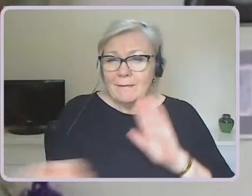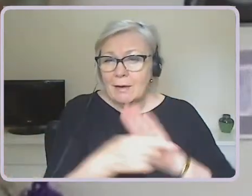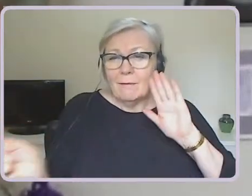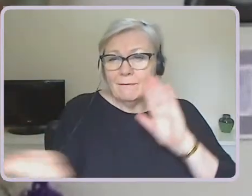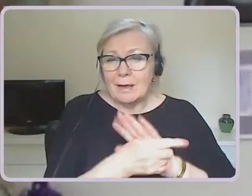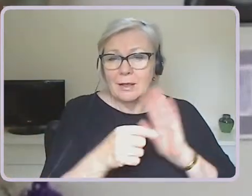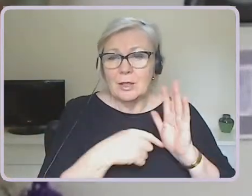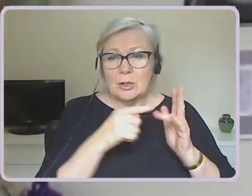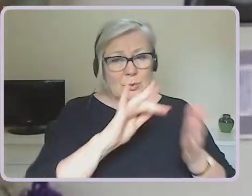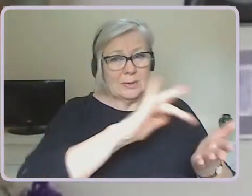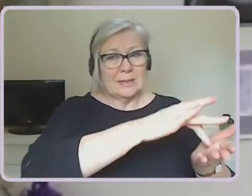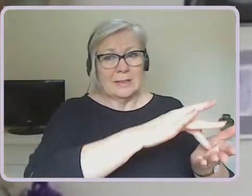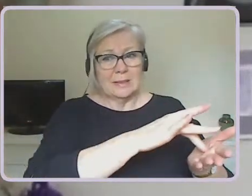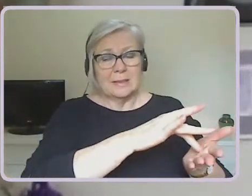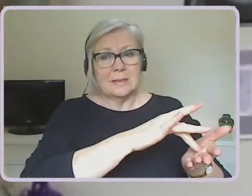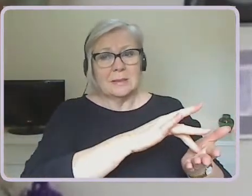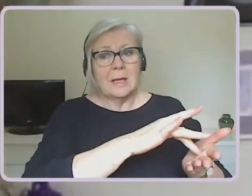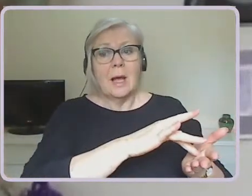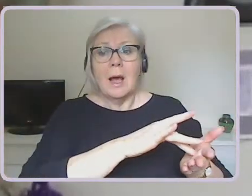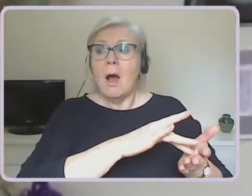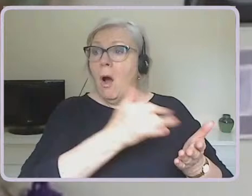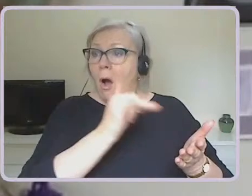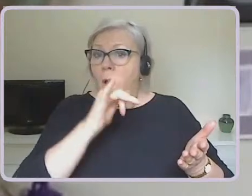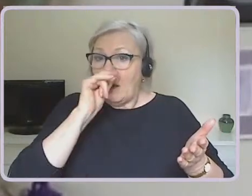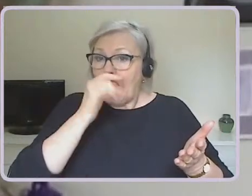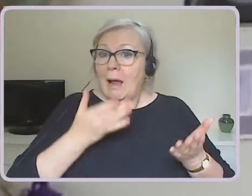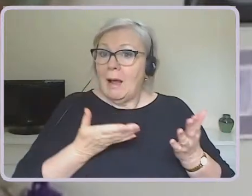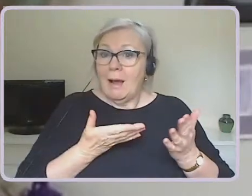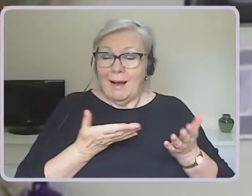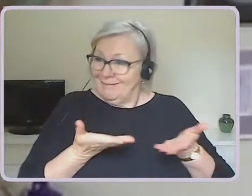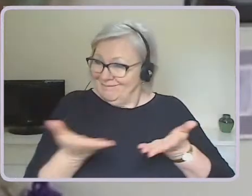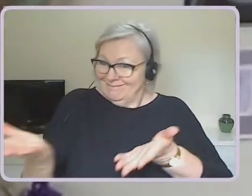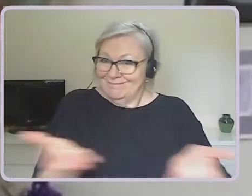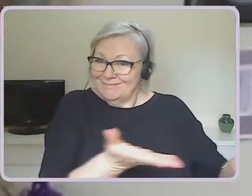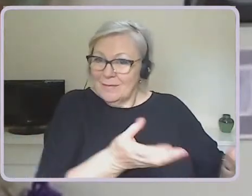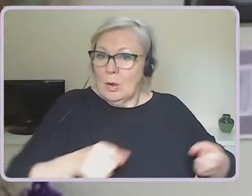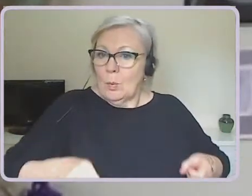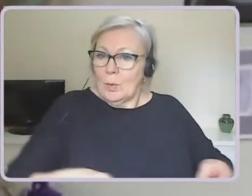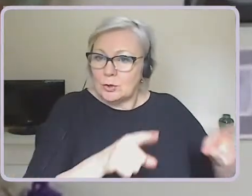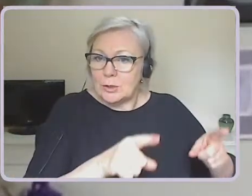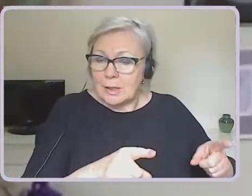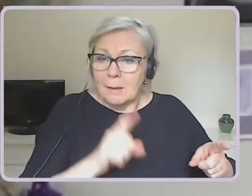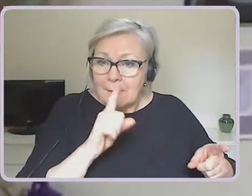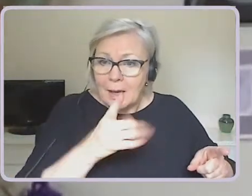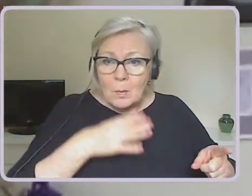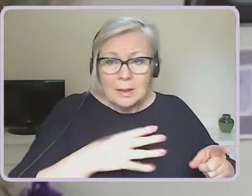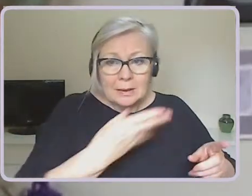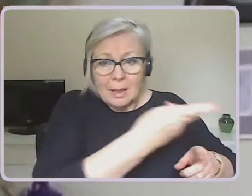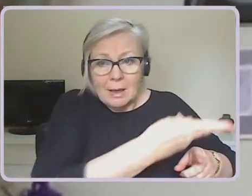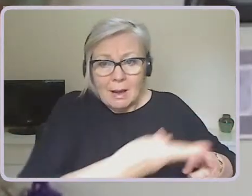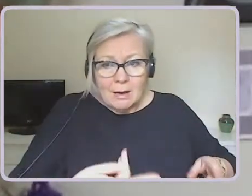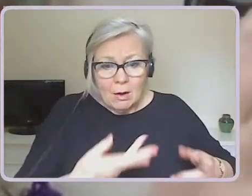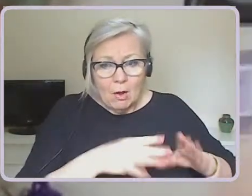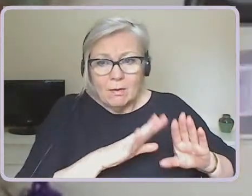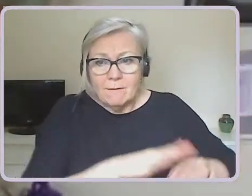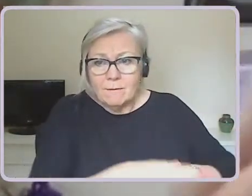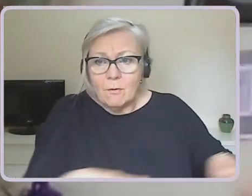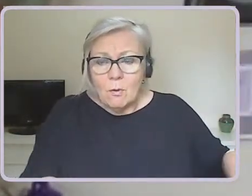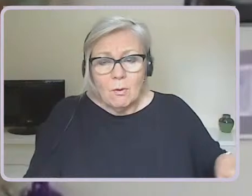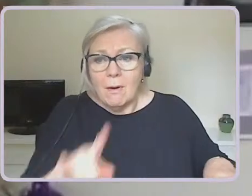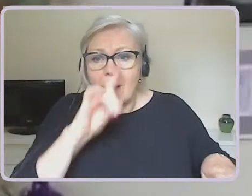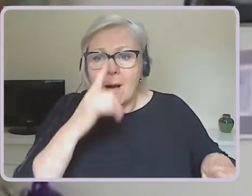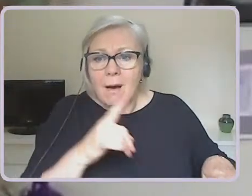been wheelchair accessible, but people couldn't get to the mattresses on the floor, or there was nobody, that places were